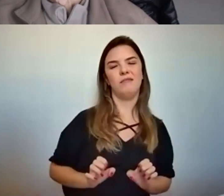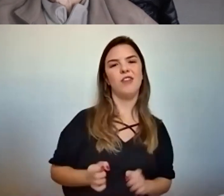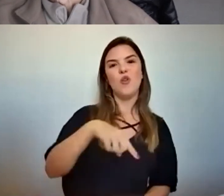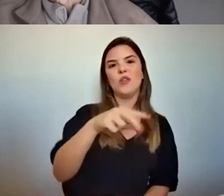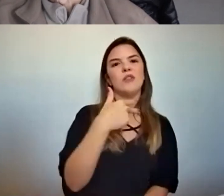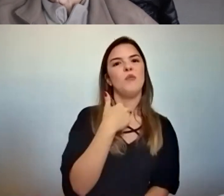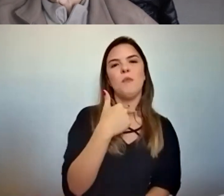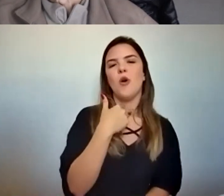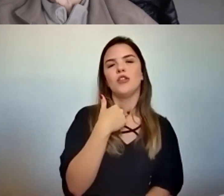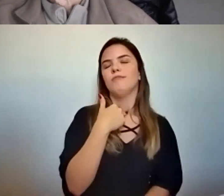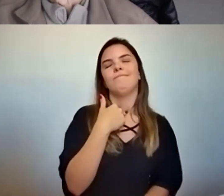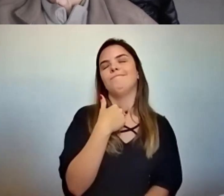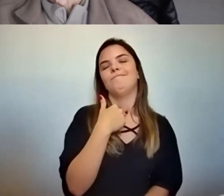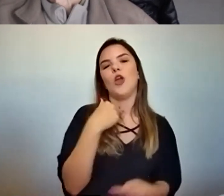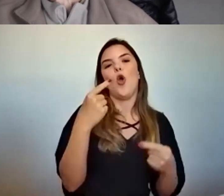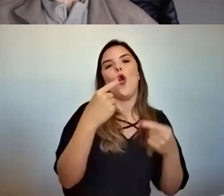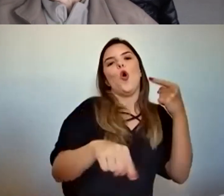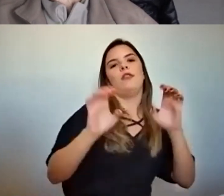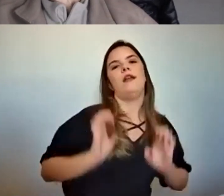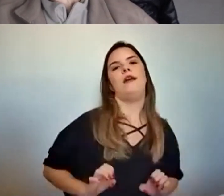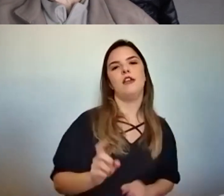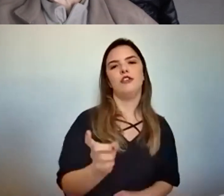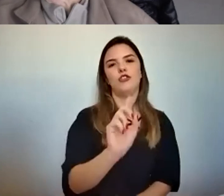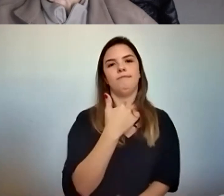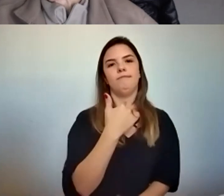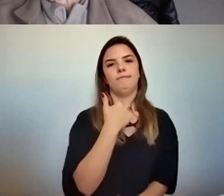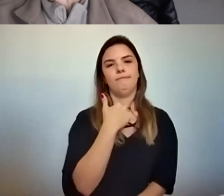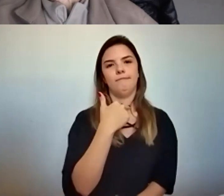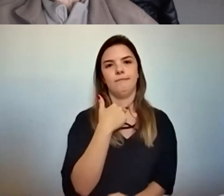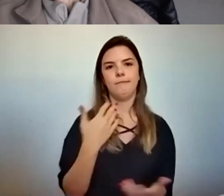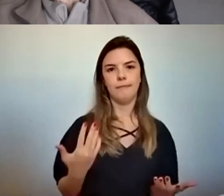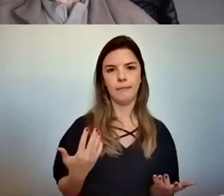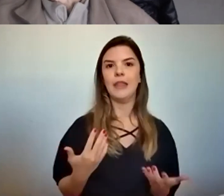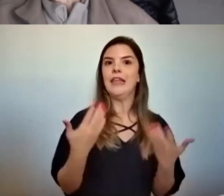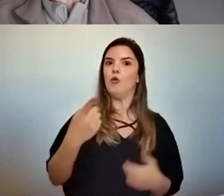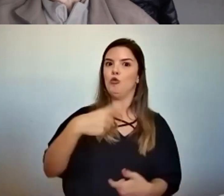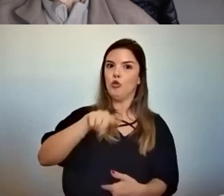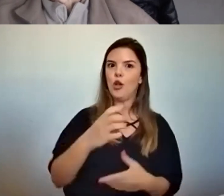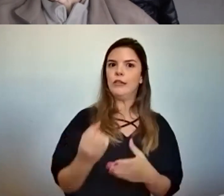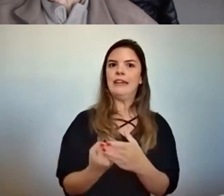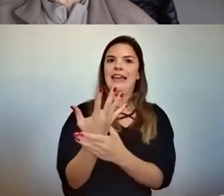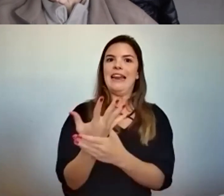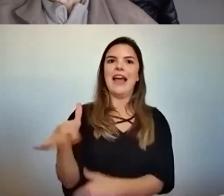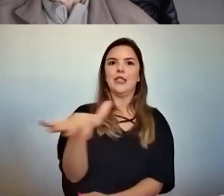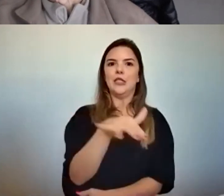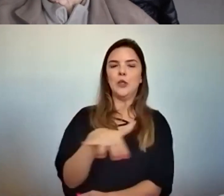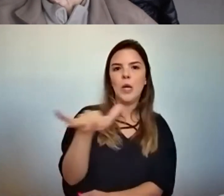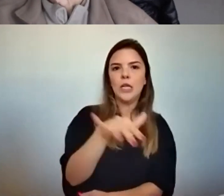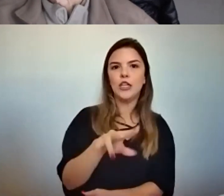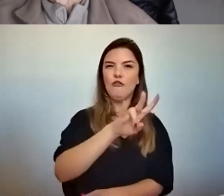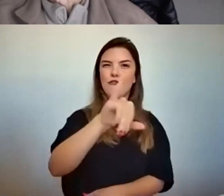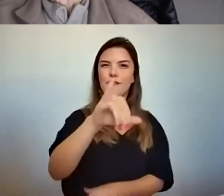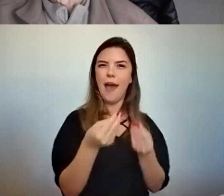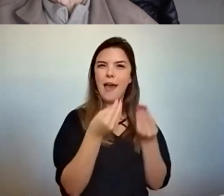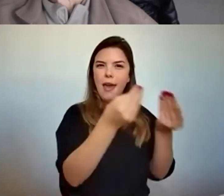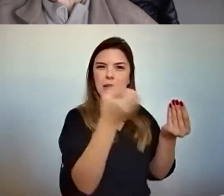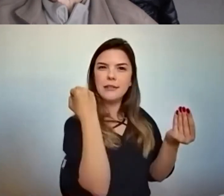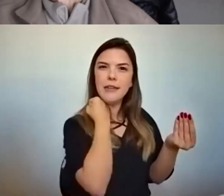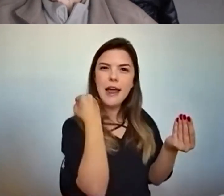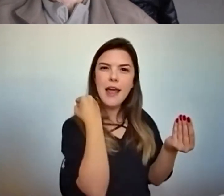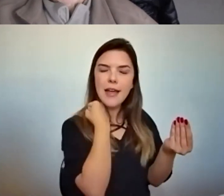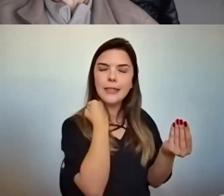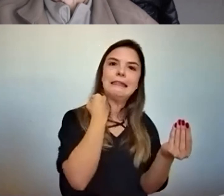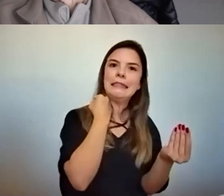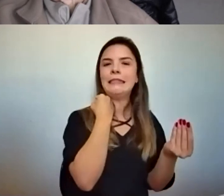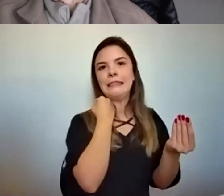harm participants in research. So provoking any potentially harmful effect